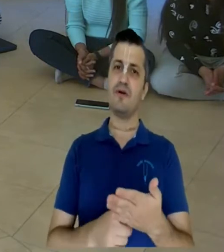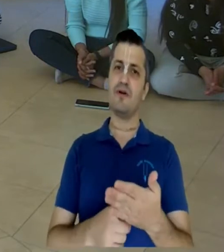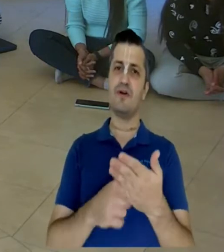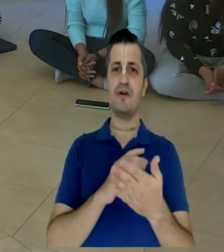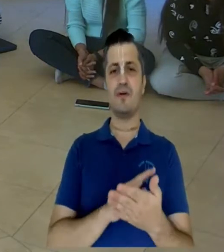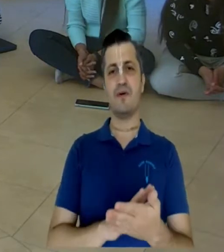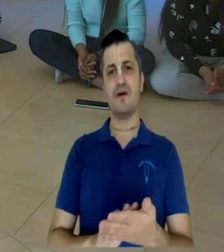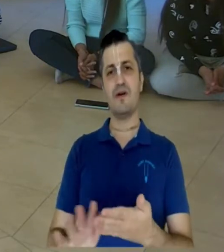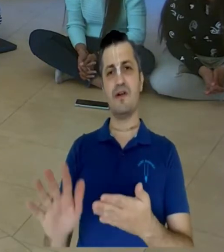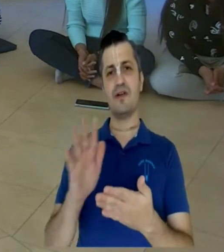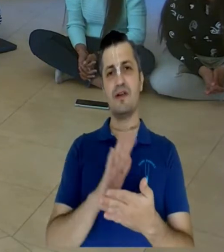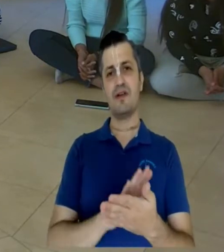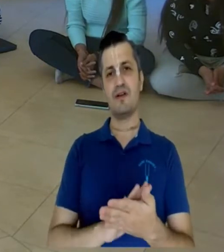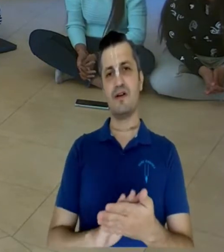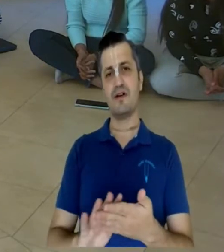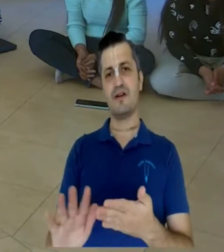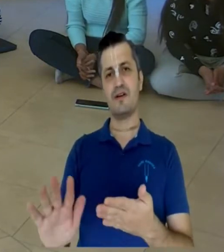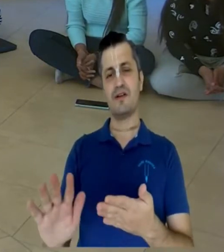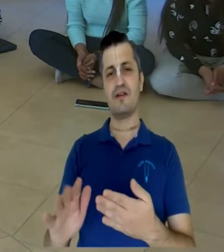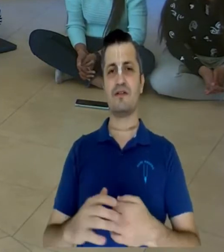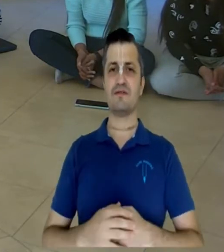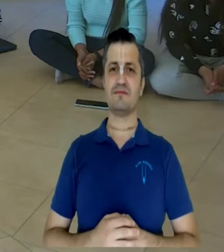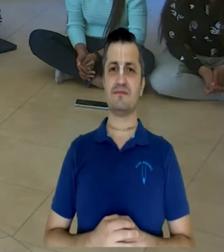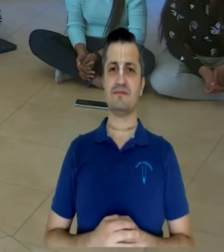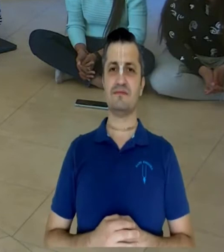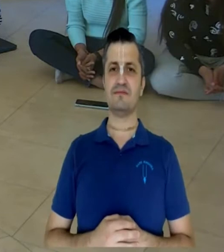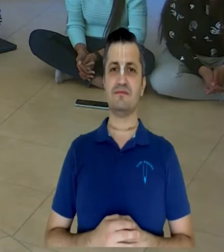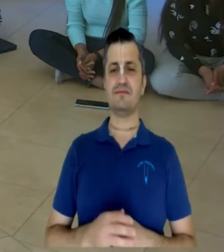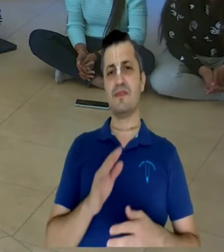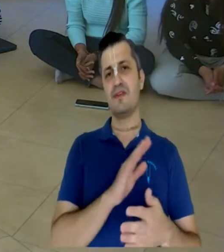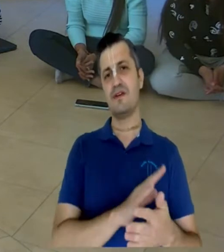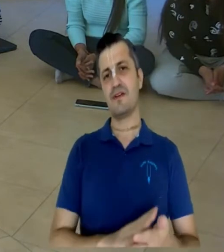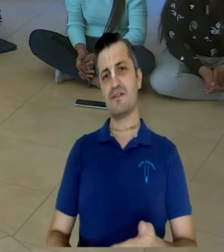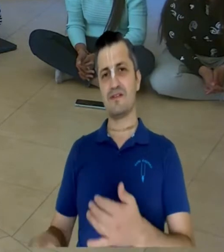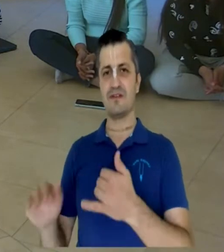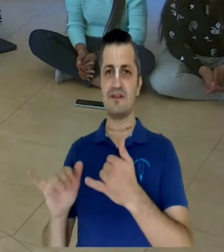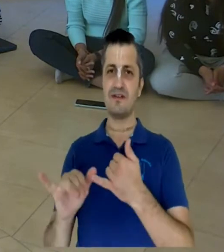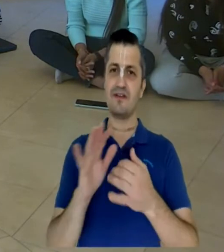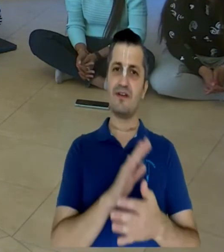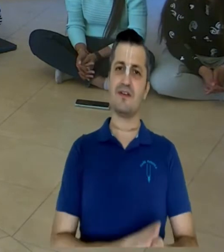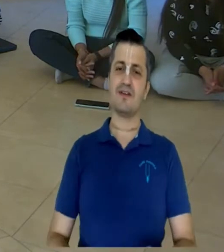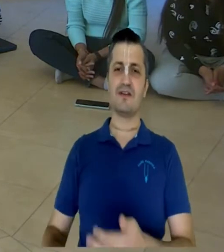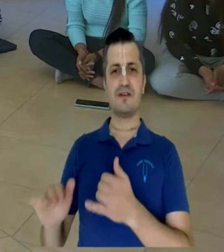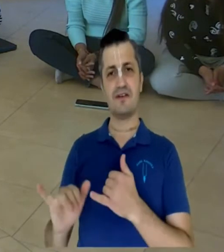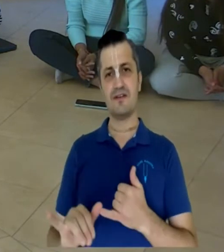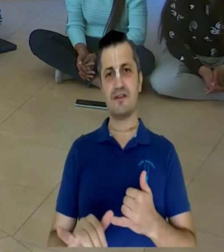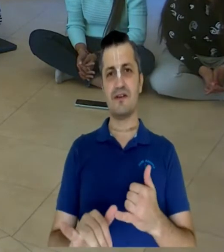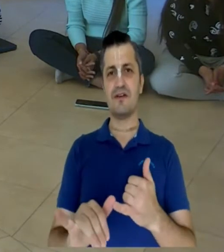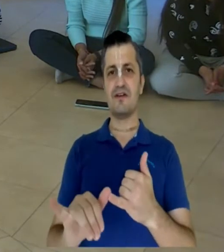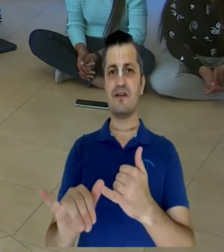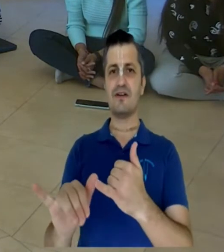Rama Rama Hare Hare Hare Krishna